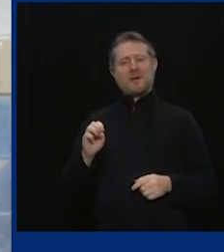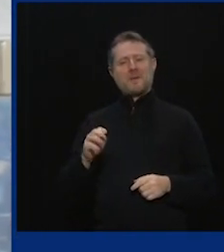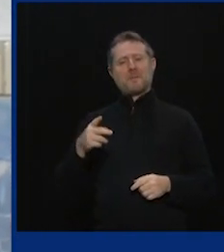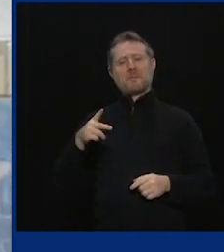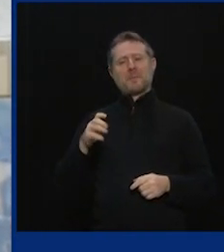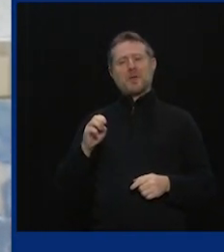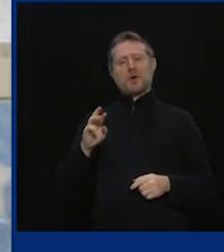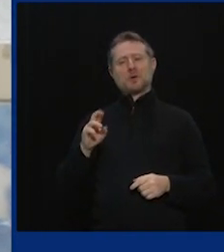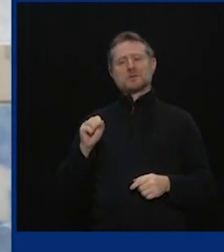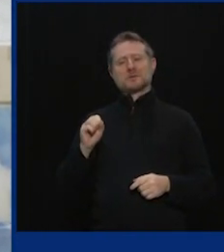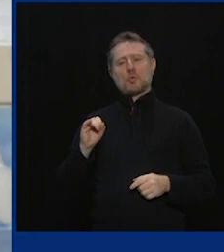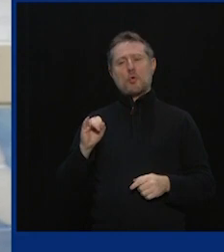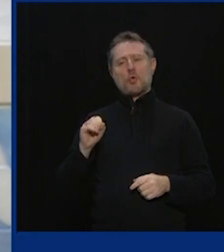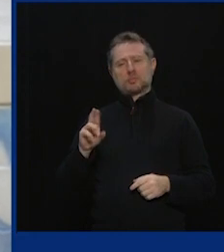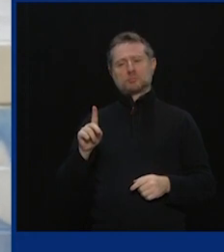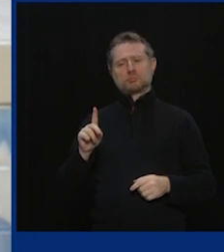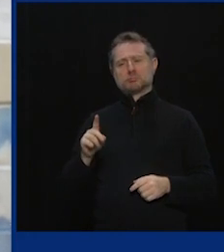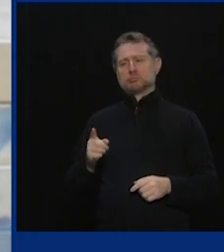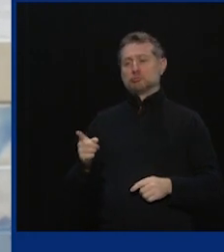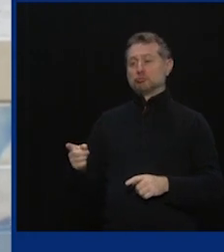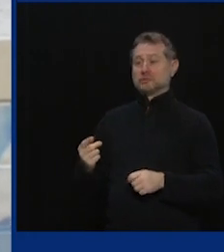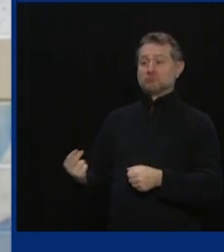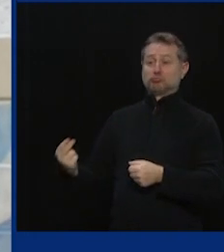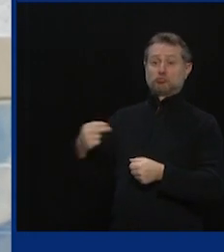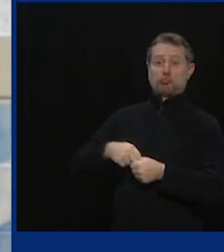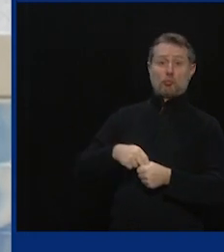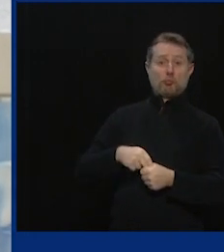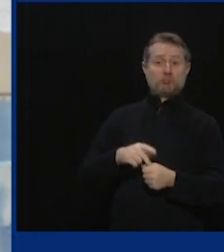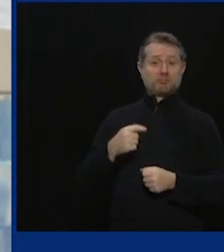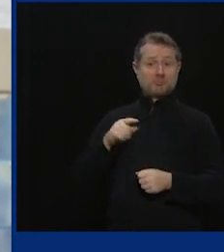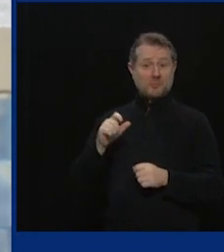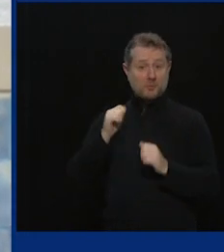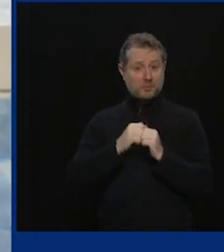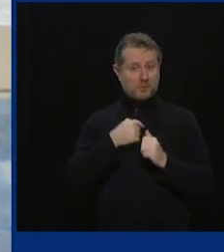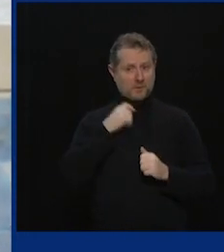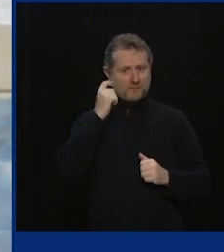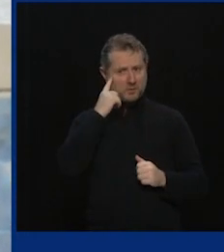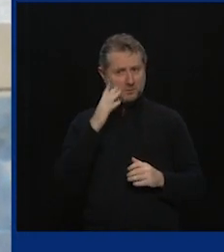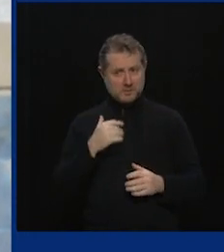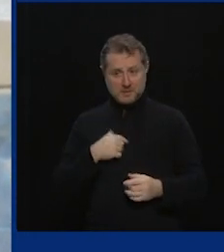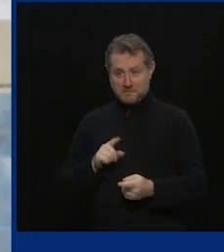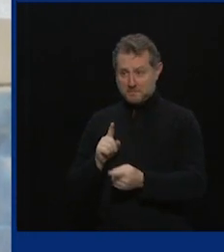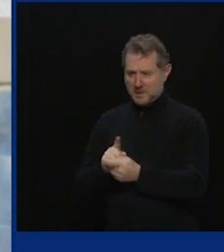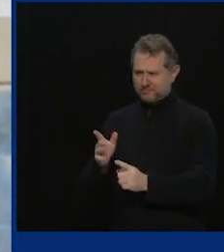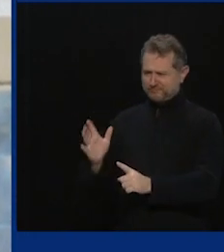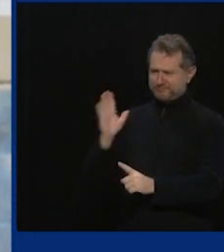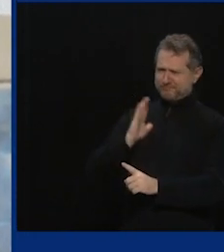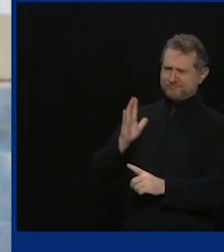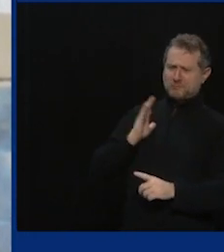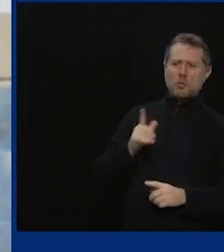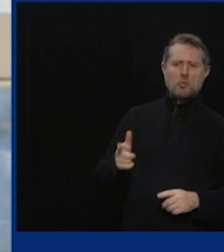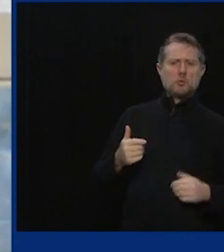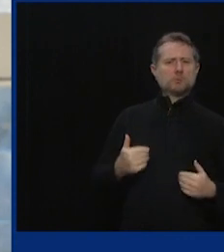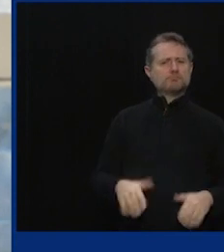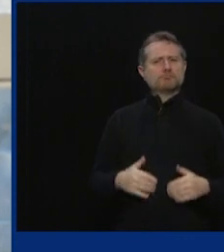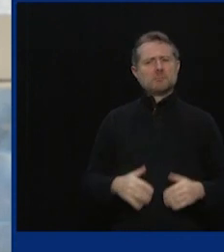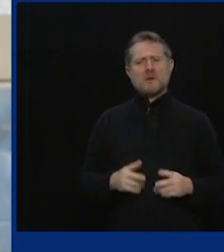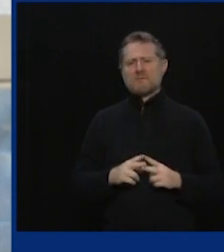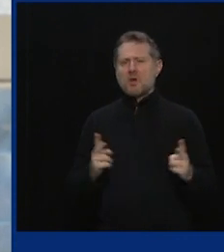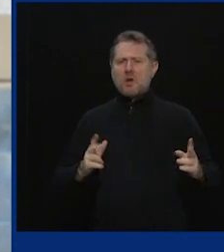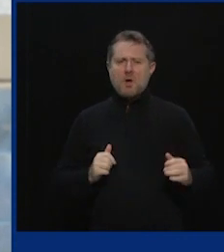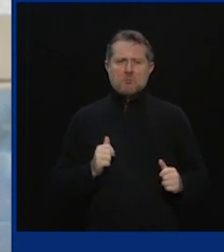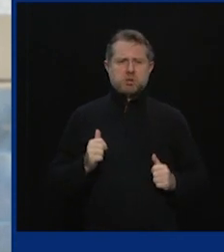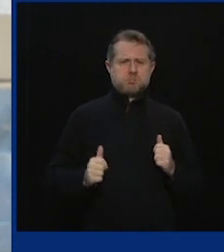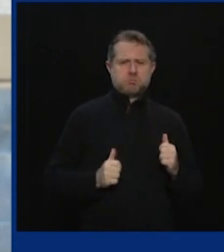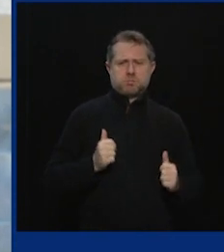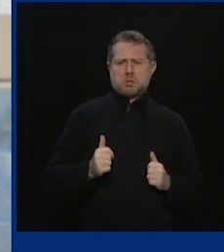first found her way to our state capitol, and I could see in her this deeply held passion for the people she represents,